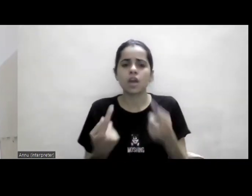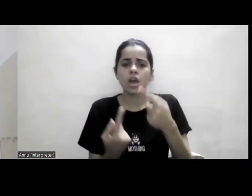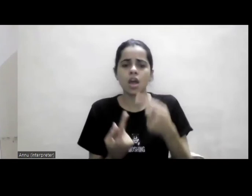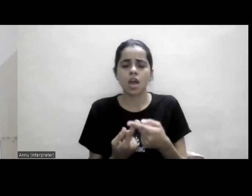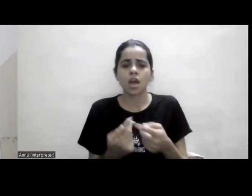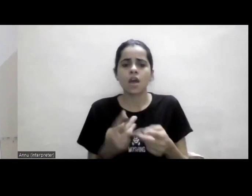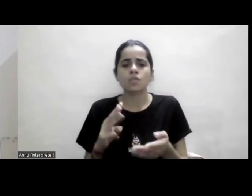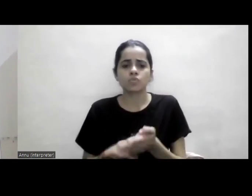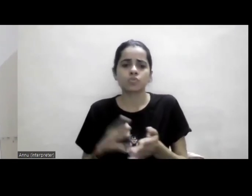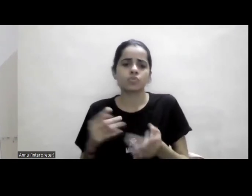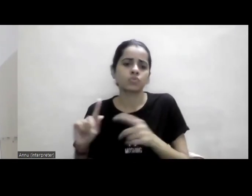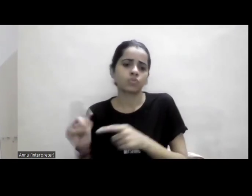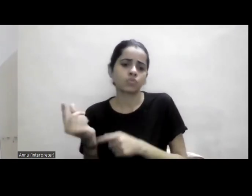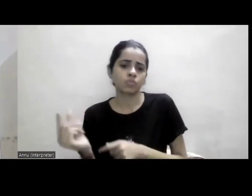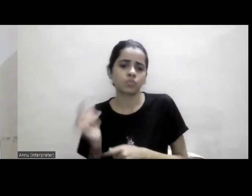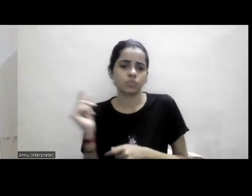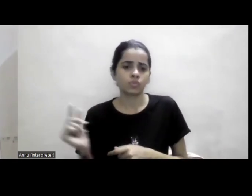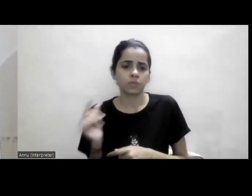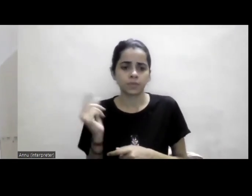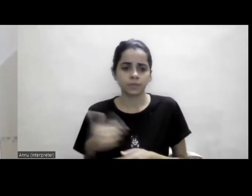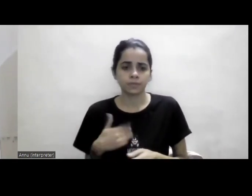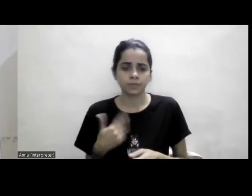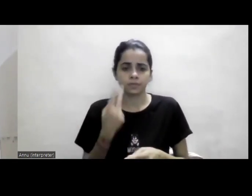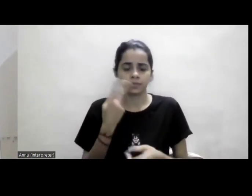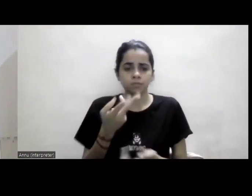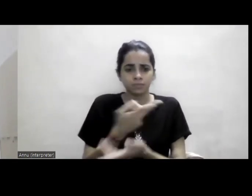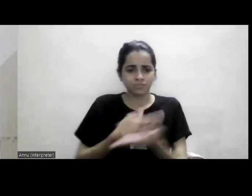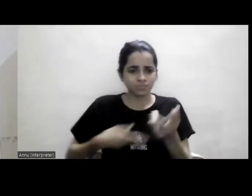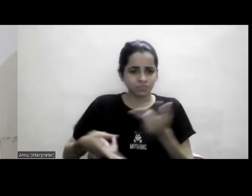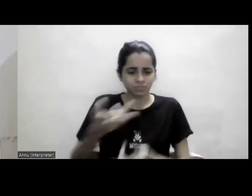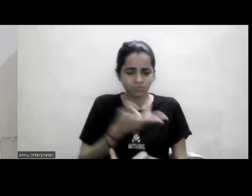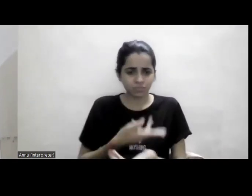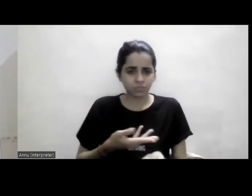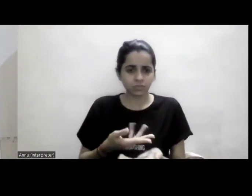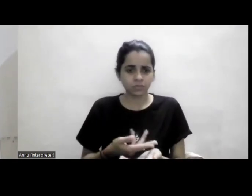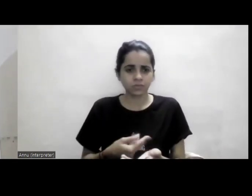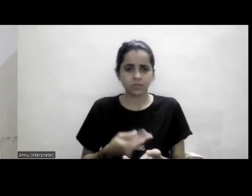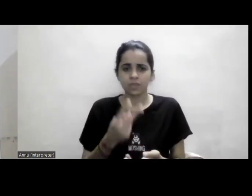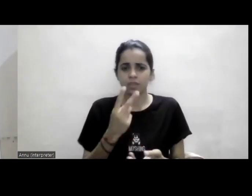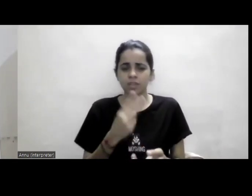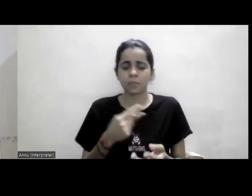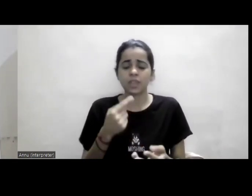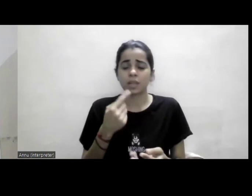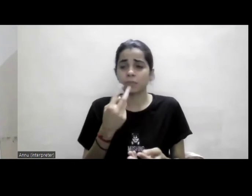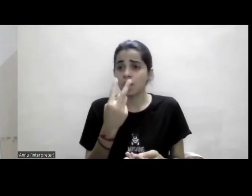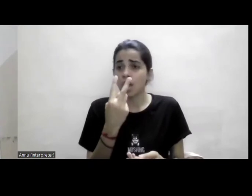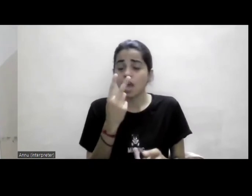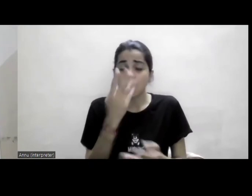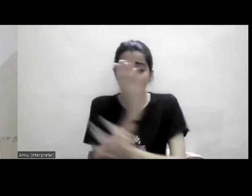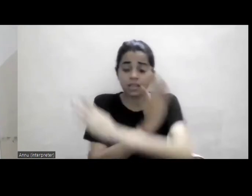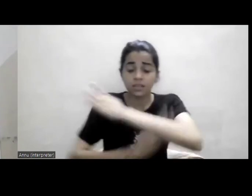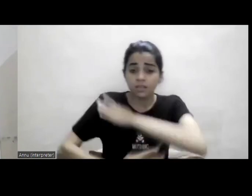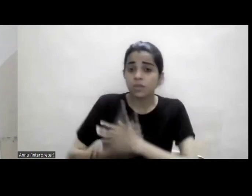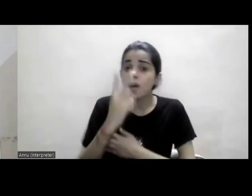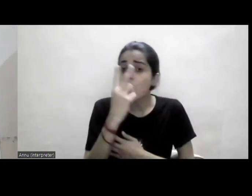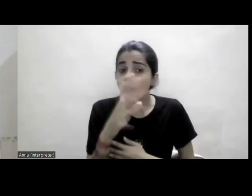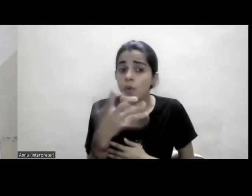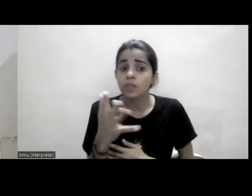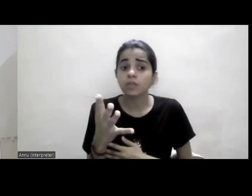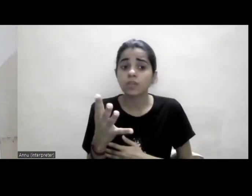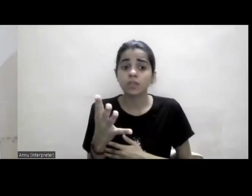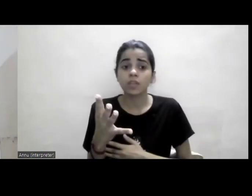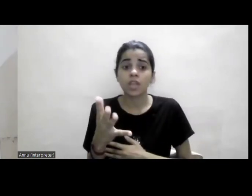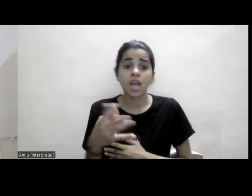So when we talk about invisible disabilities, there are no